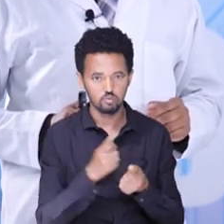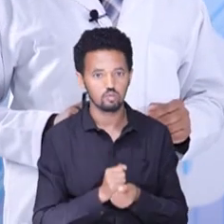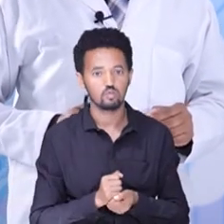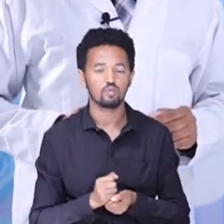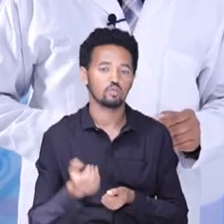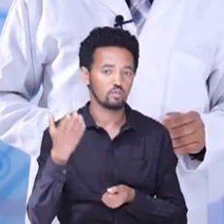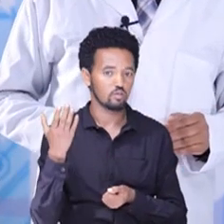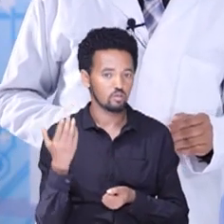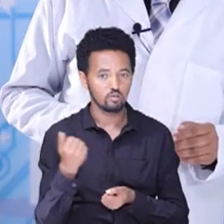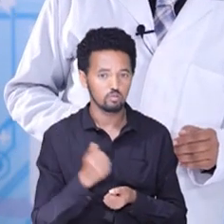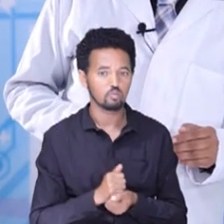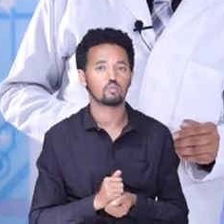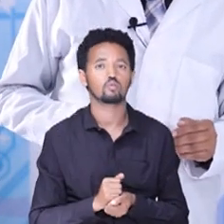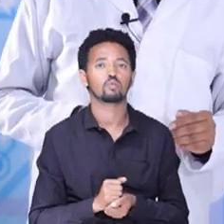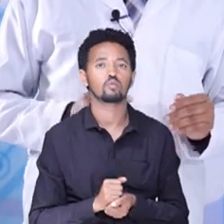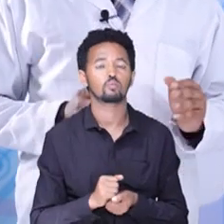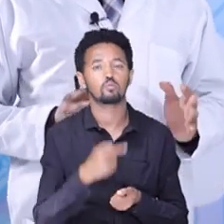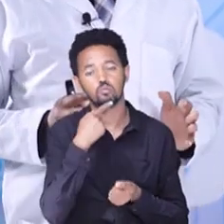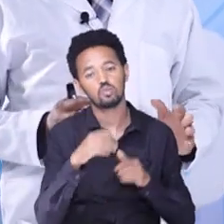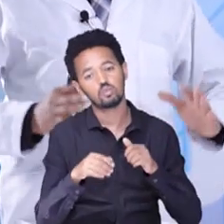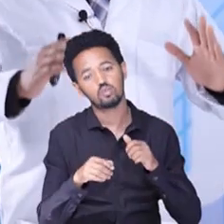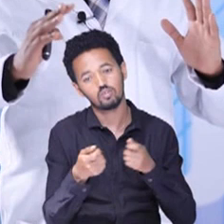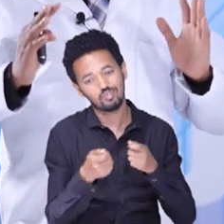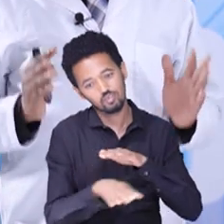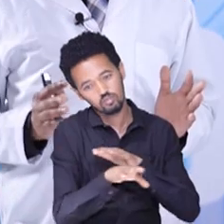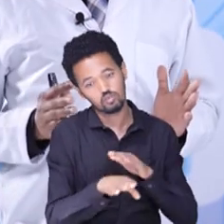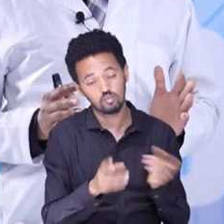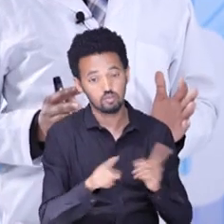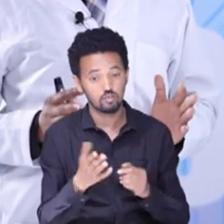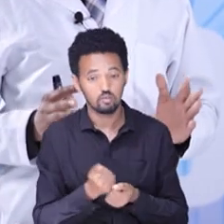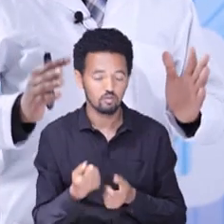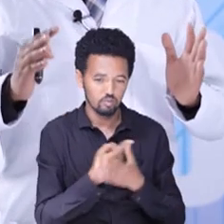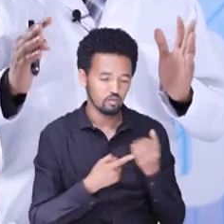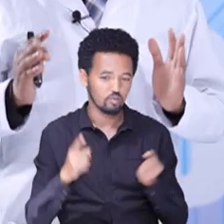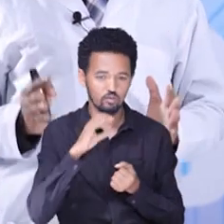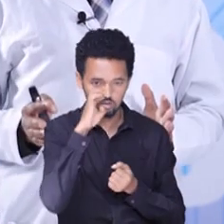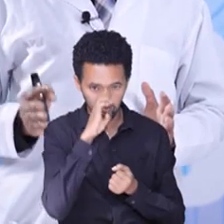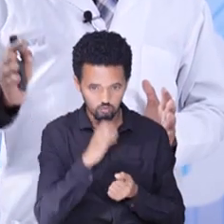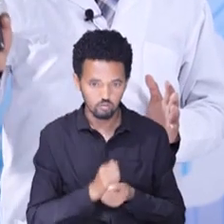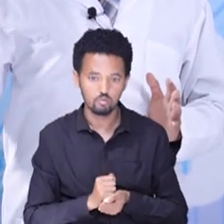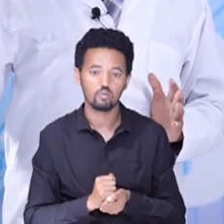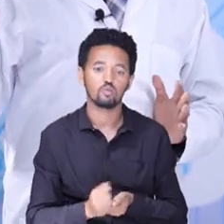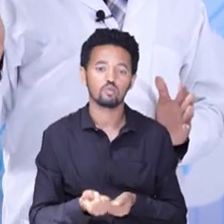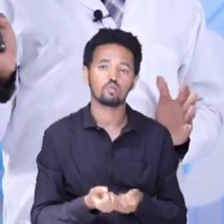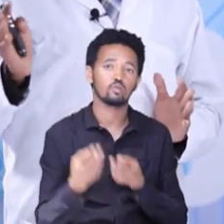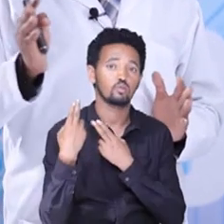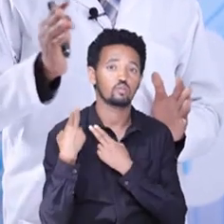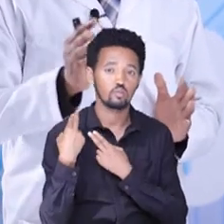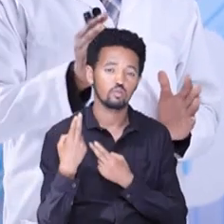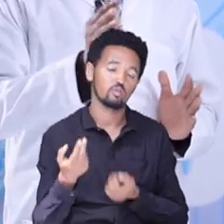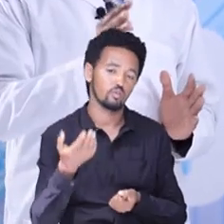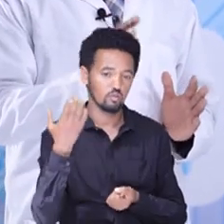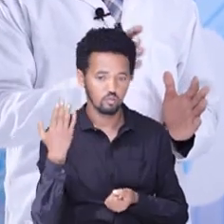and religious bias. By the way, the only Ethiopian rebellion was